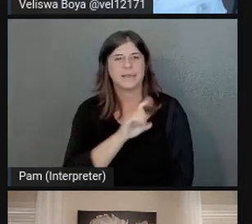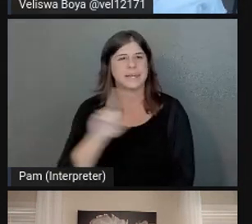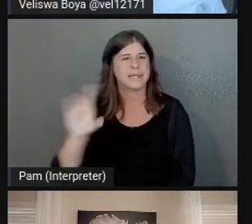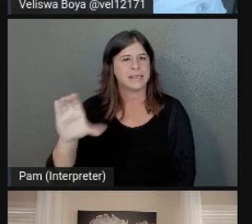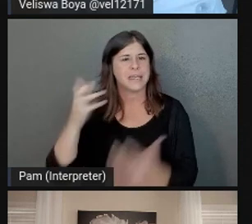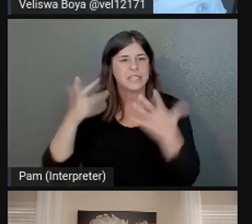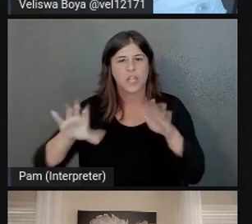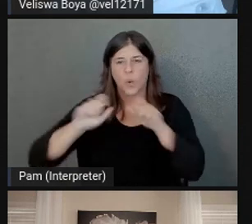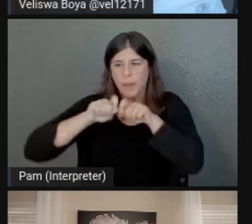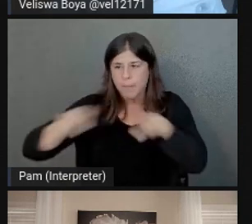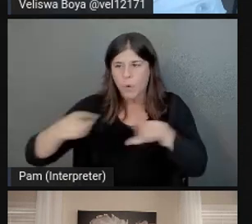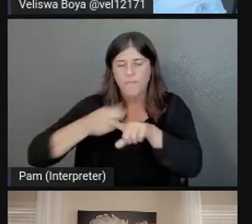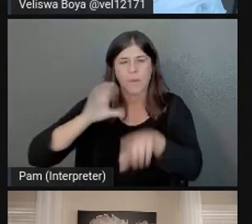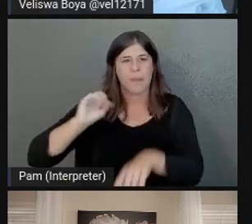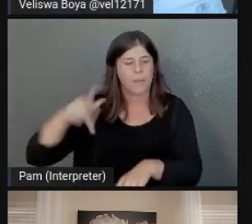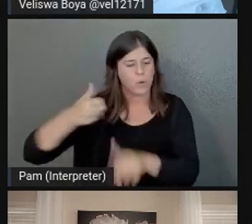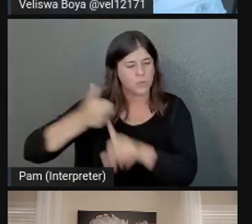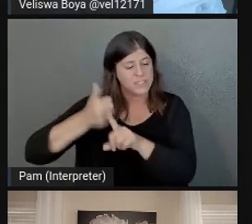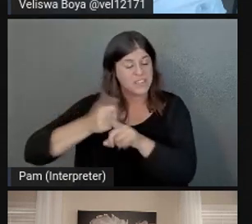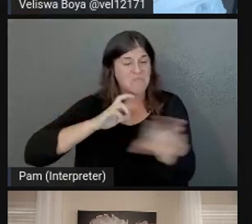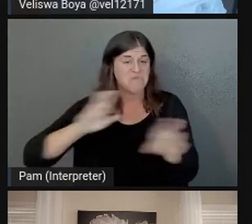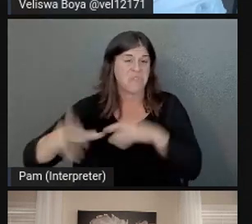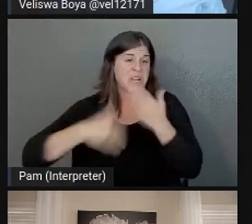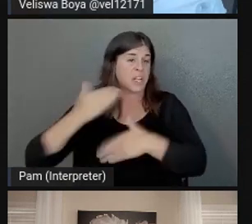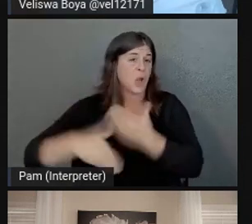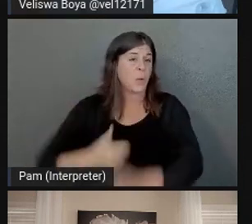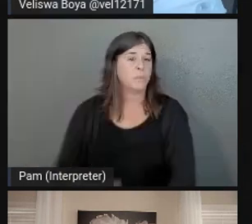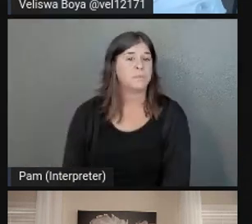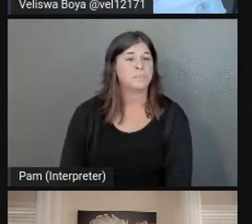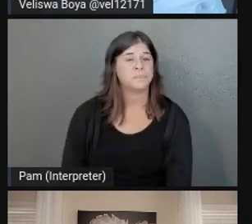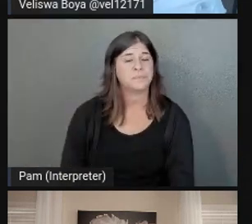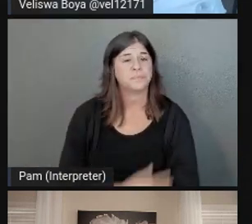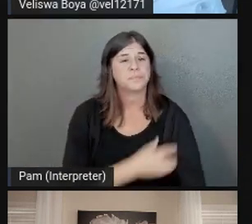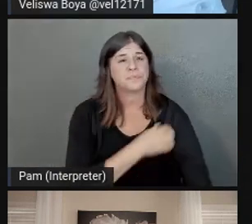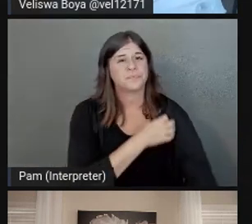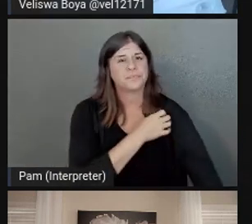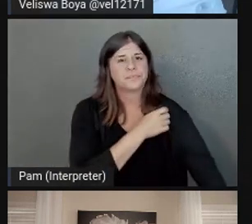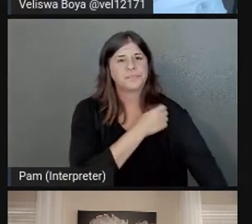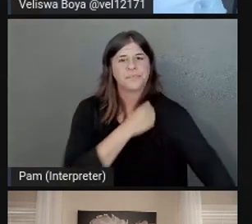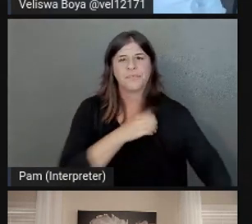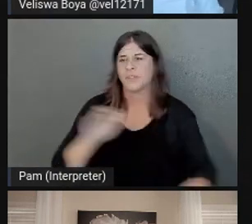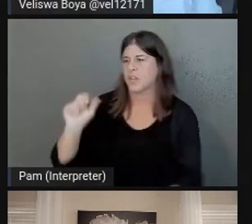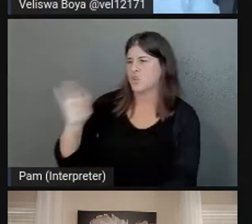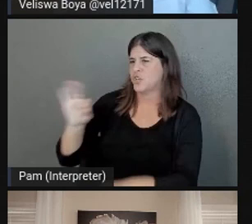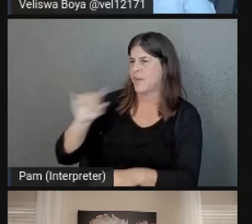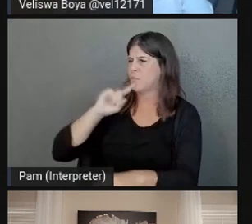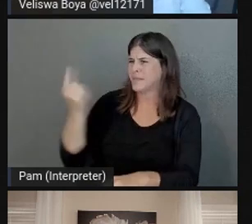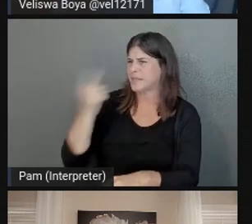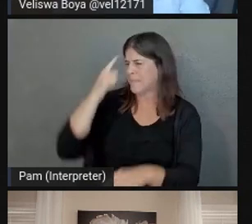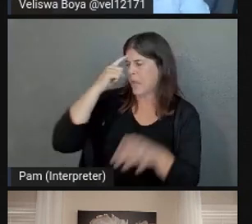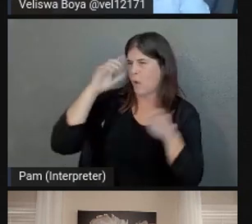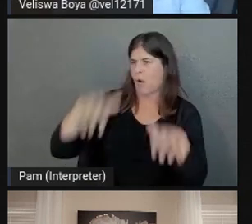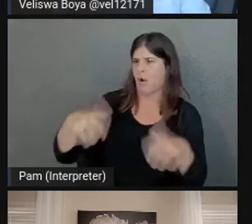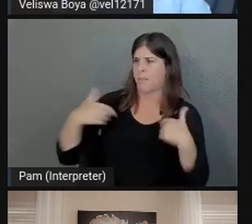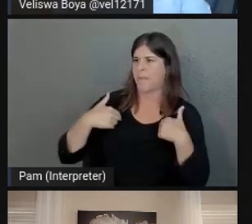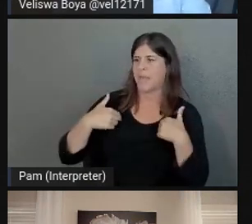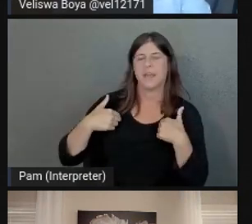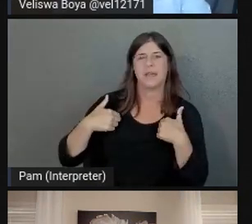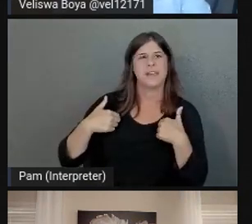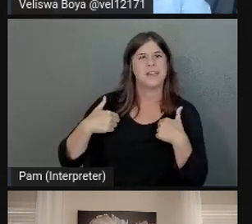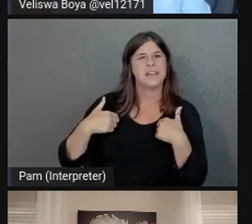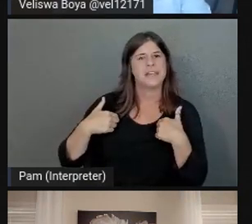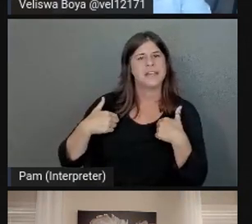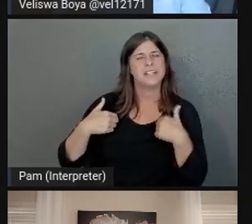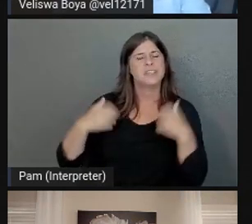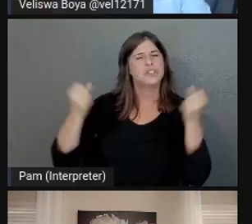your outpost, and then you're ready to go. You know, something that just really blows my mind here is that so